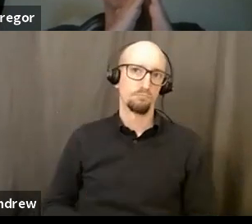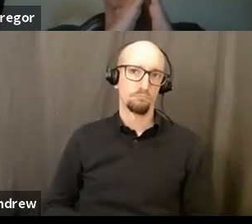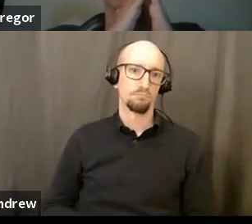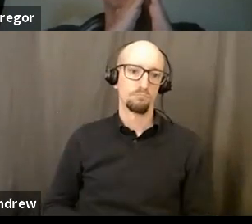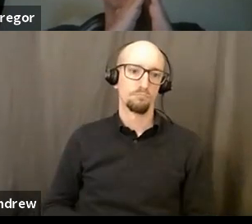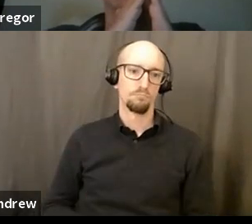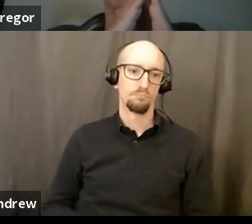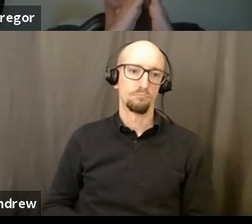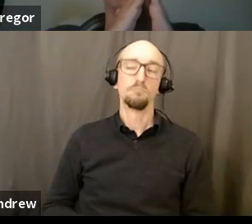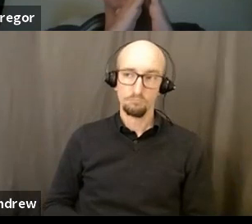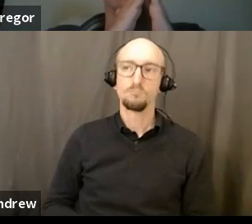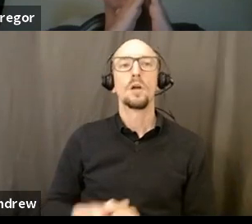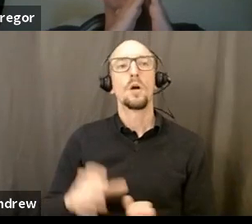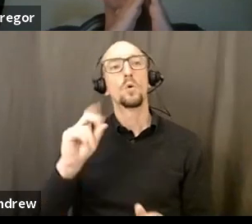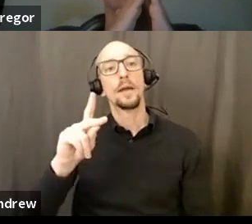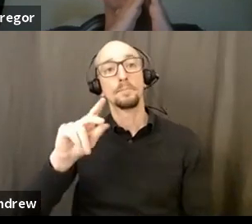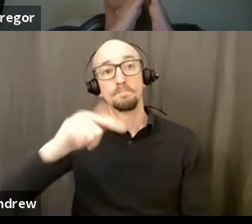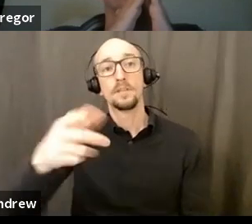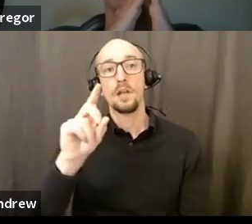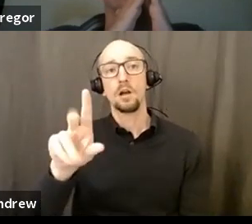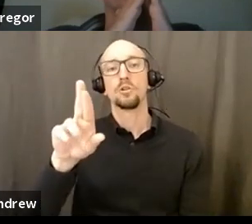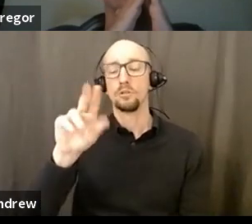Okay, Dr. Tung?